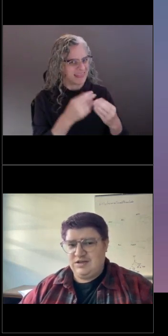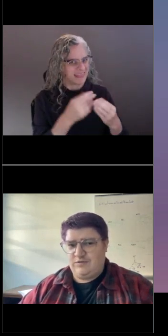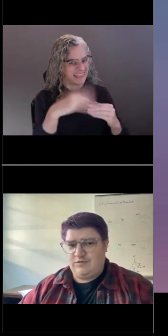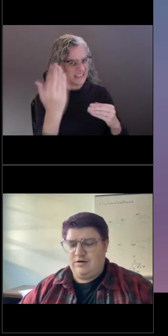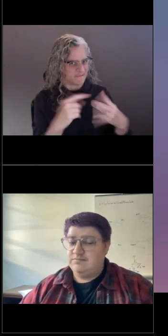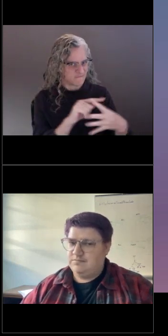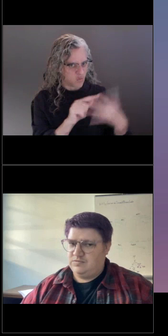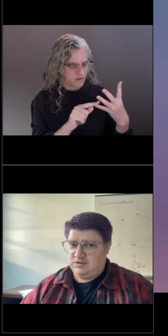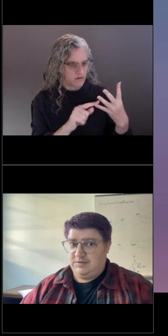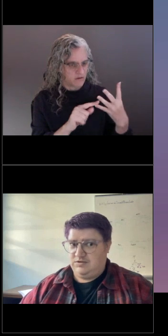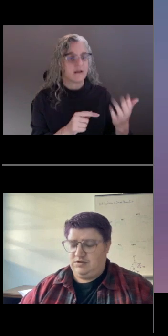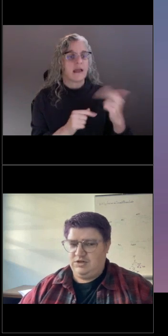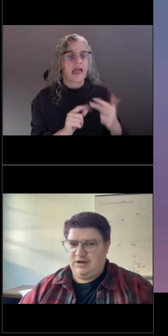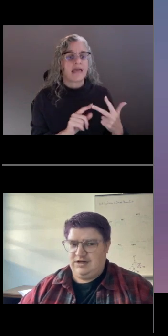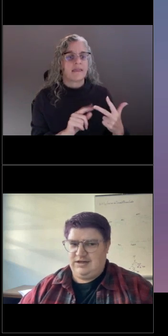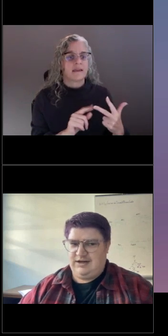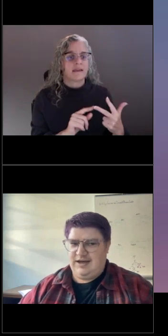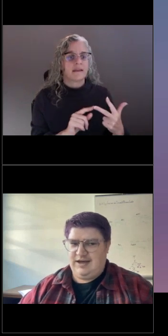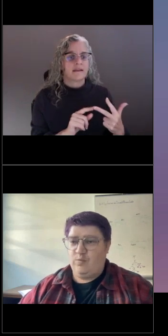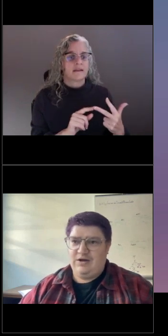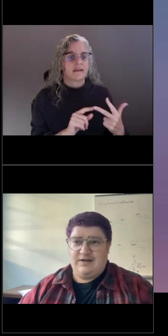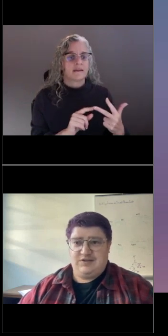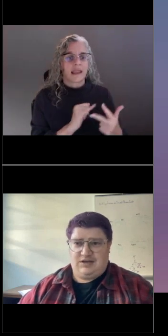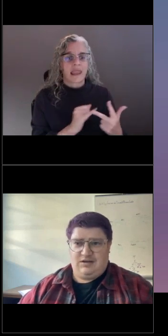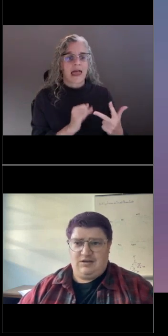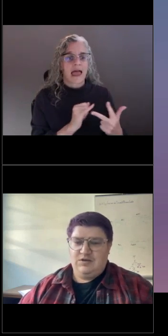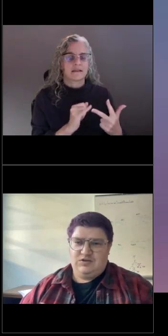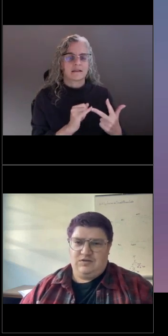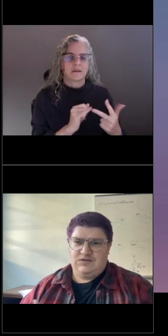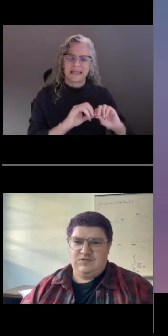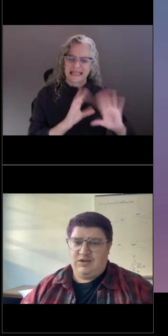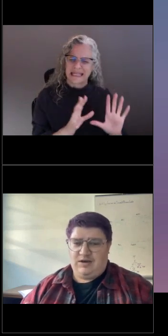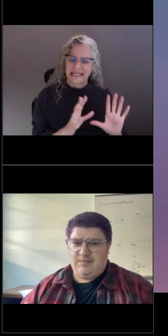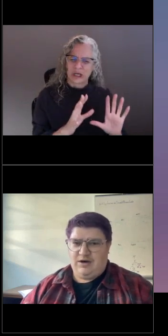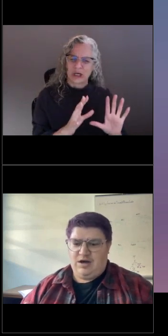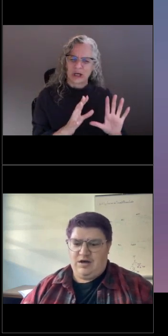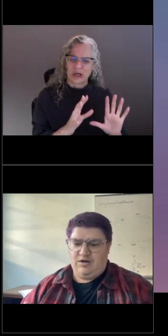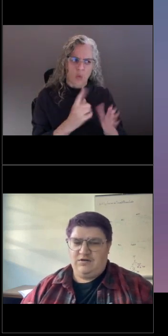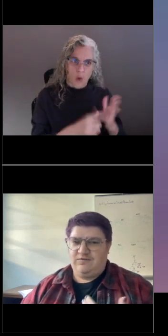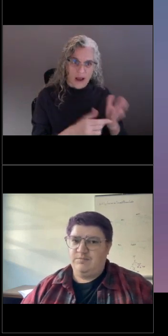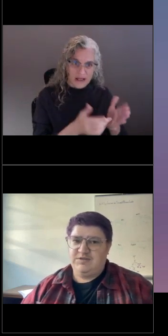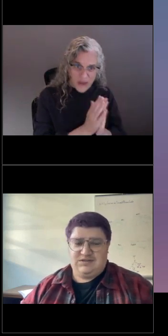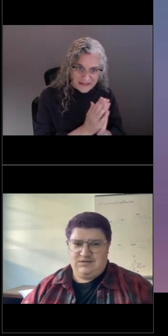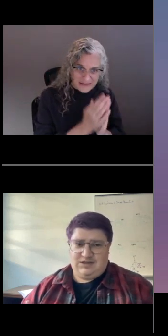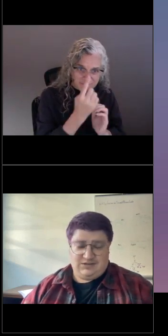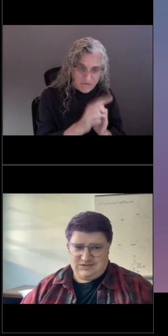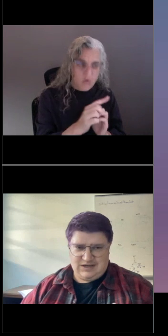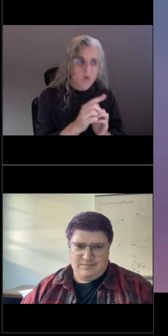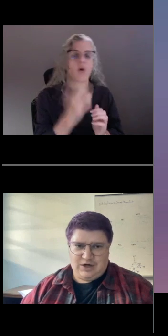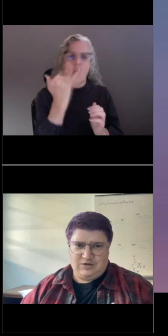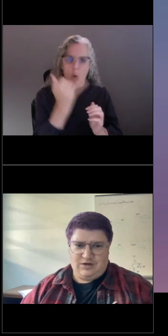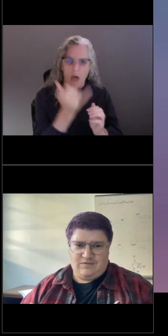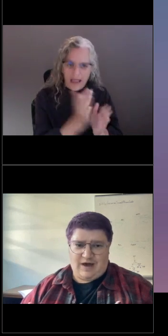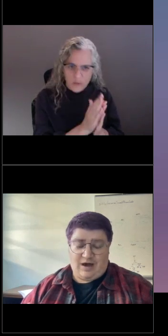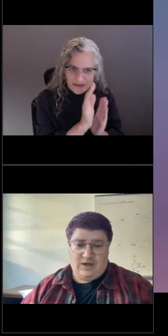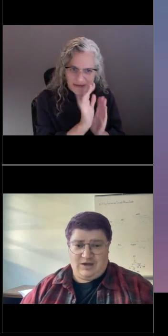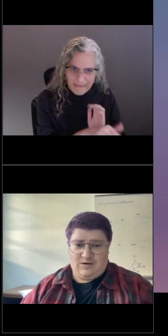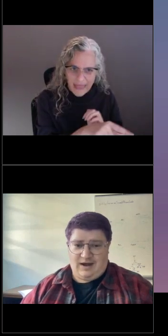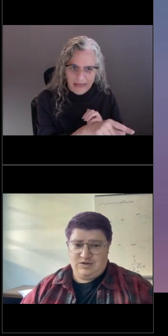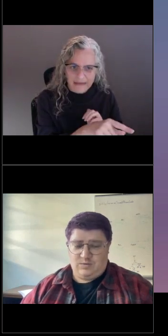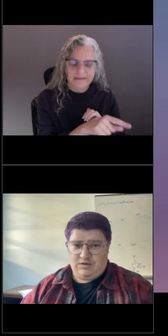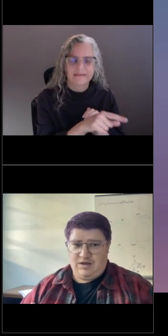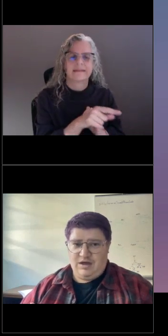actually asking for, somebody's current gender identity, and why you're asking. So this is something about the conformed consent model of how